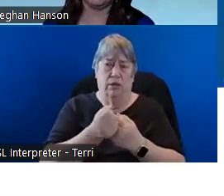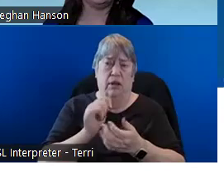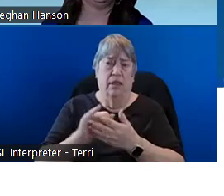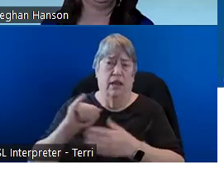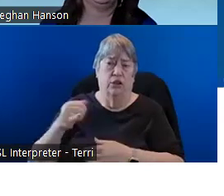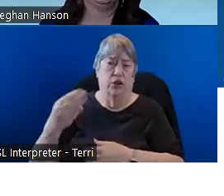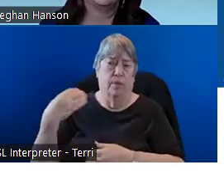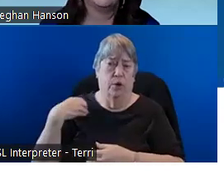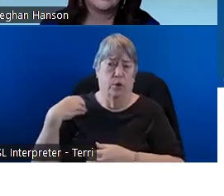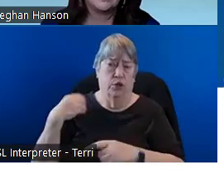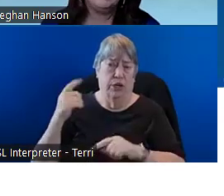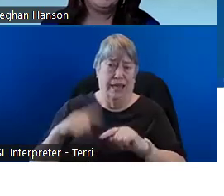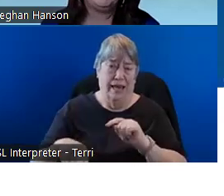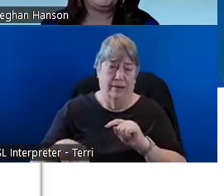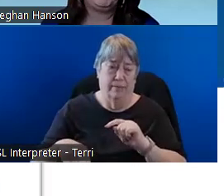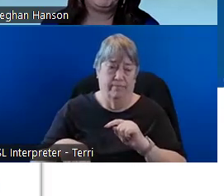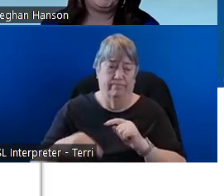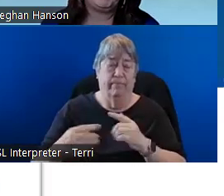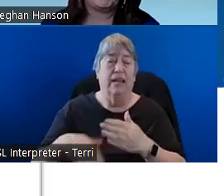to. So next slide.